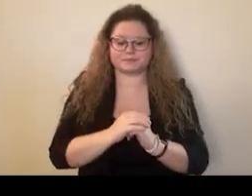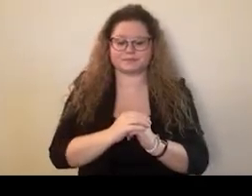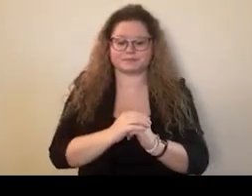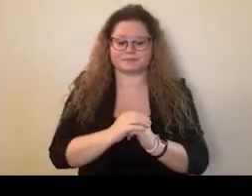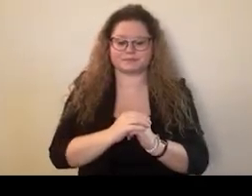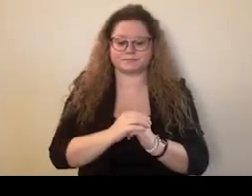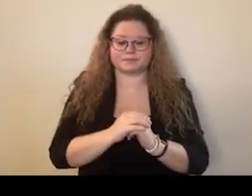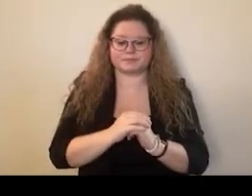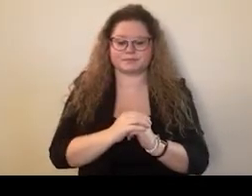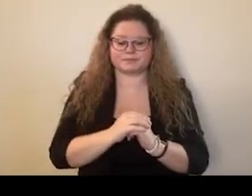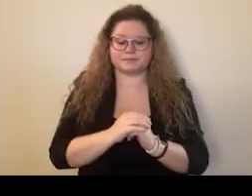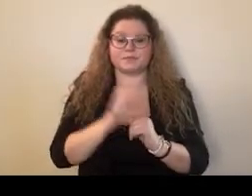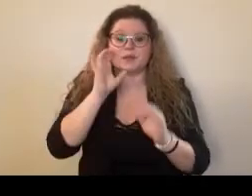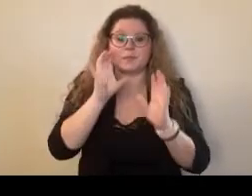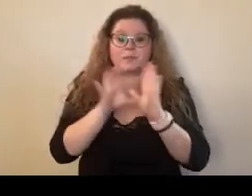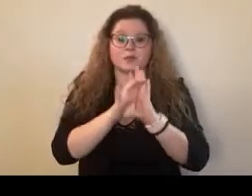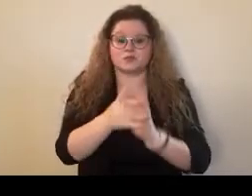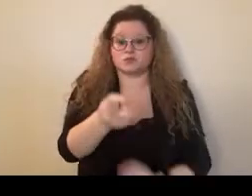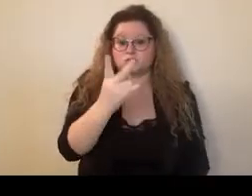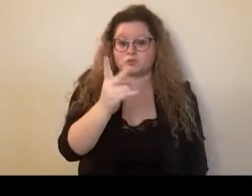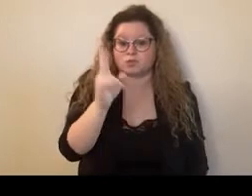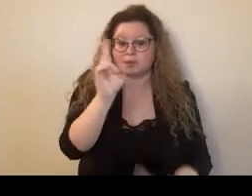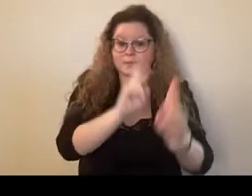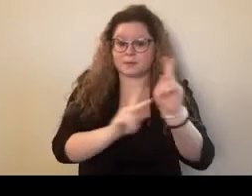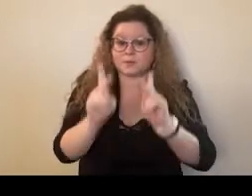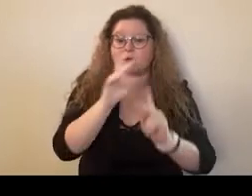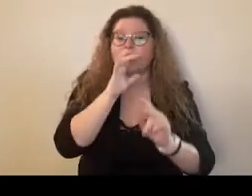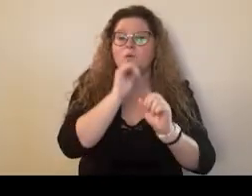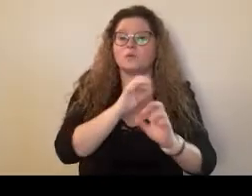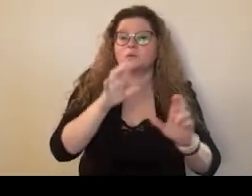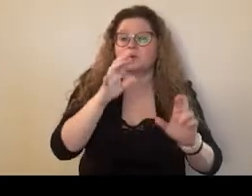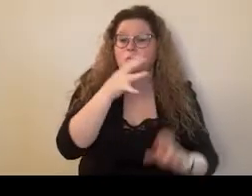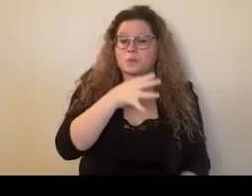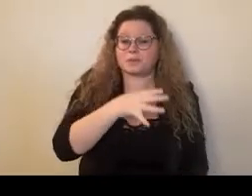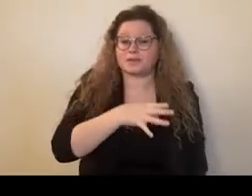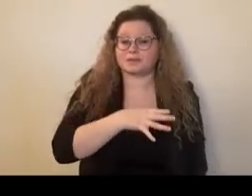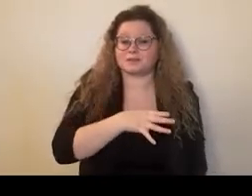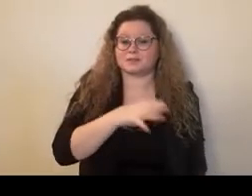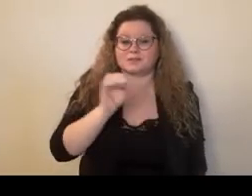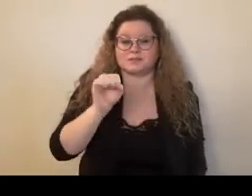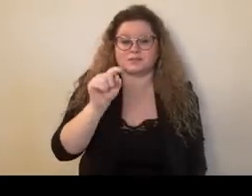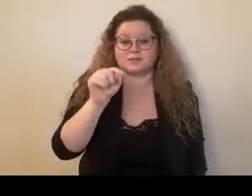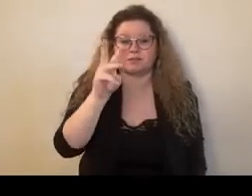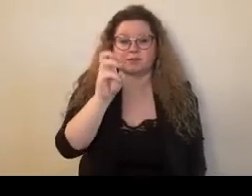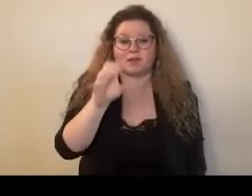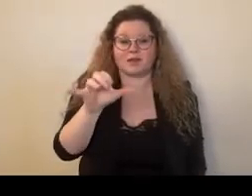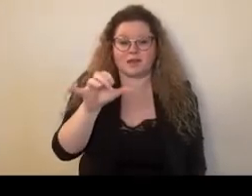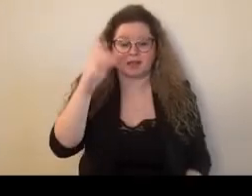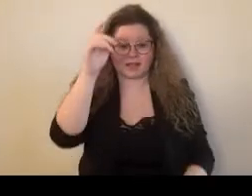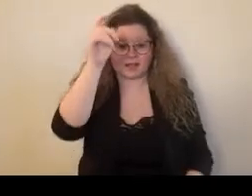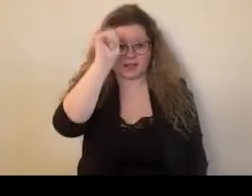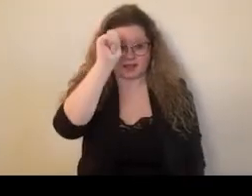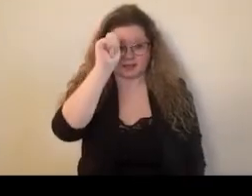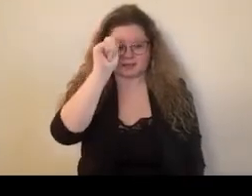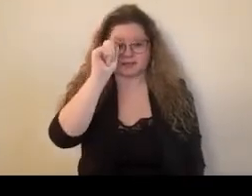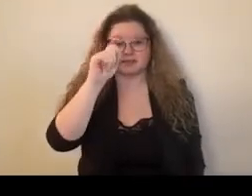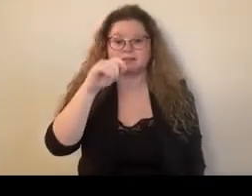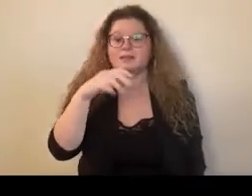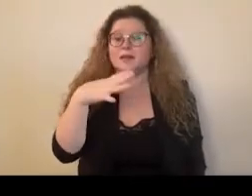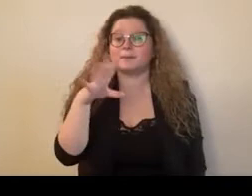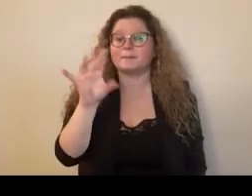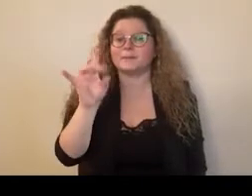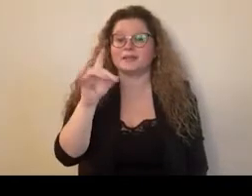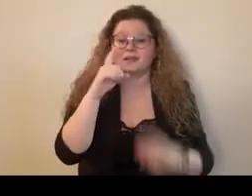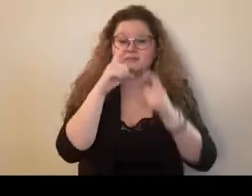people. One, an elderly lady in a straw hat with a pink face mask. She has a matching